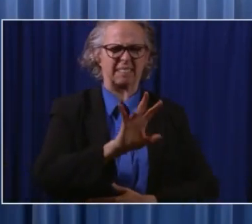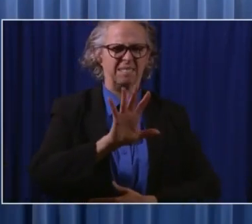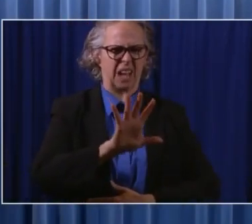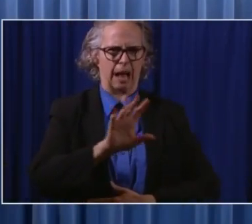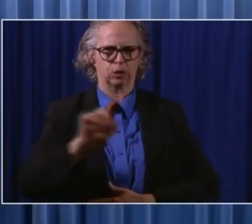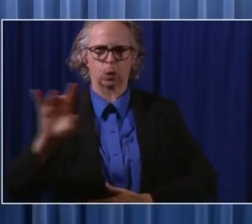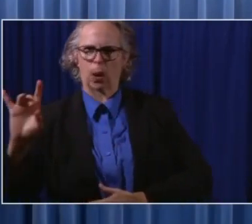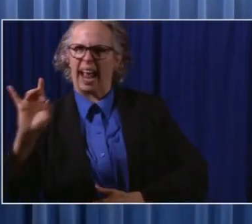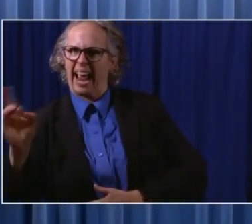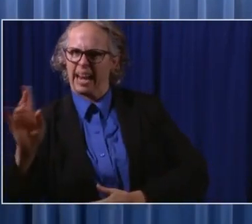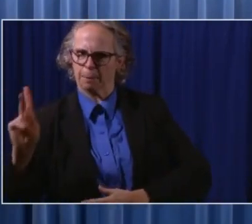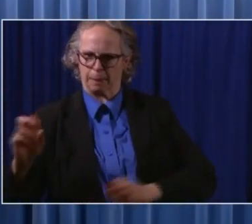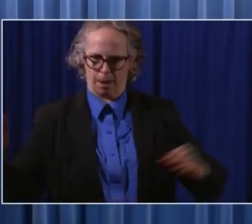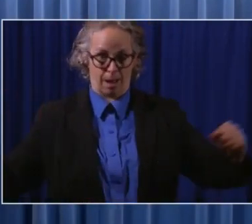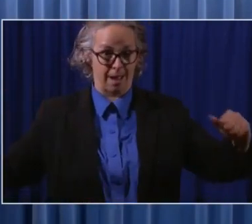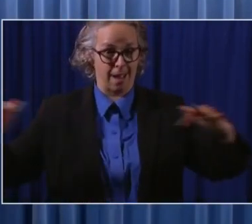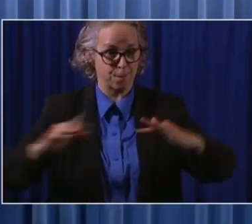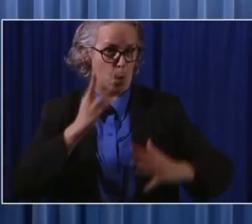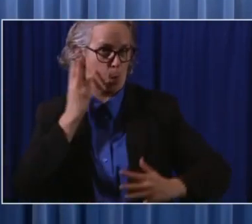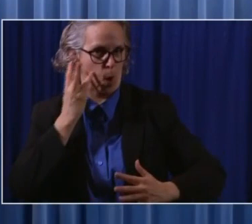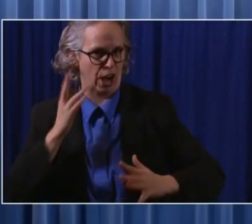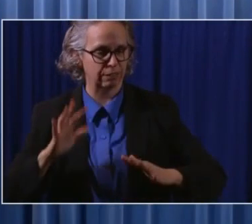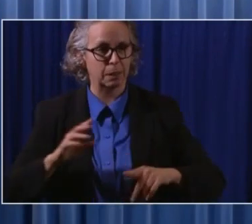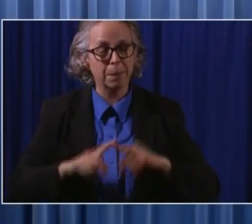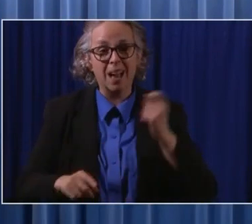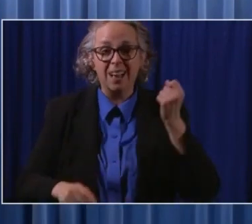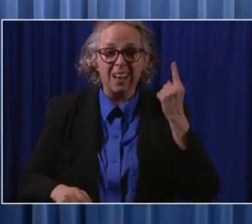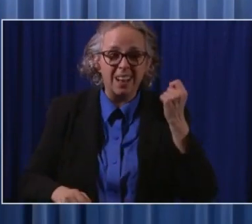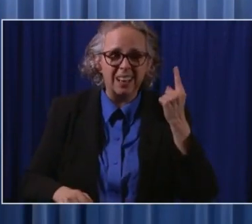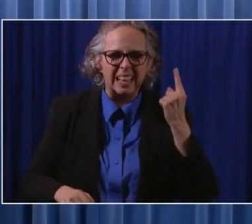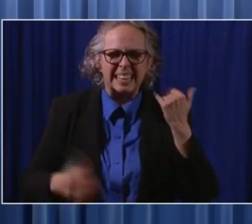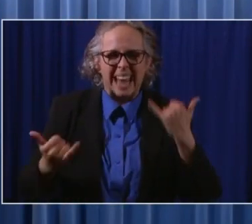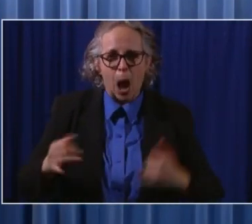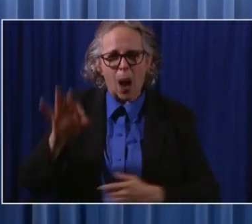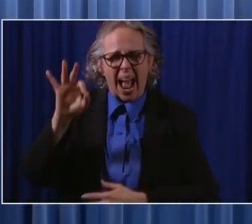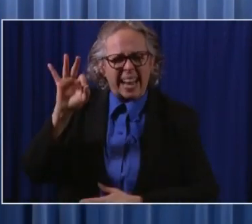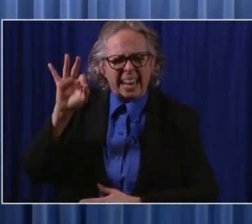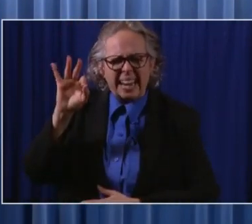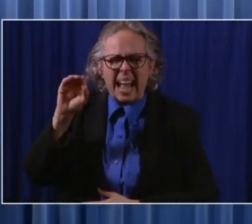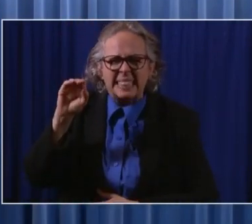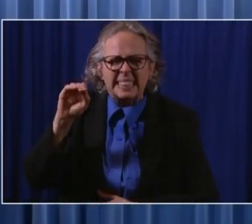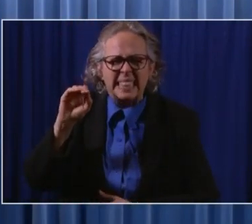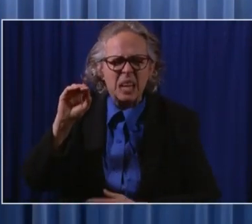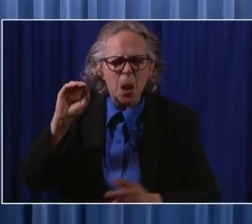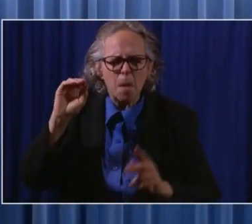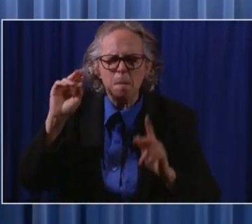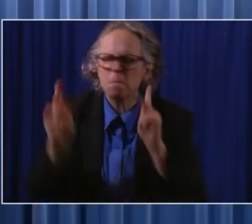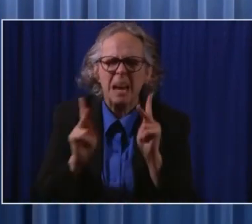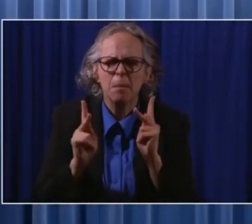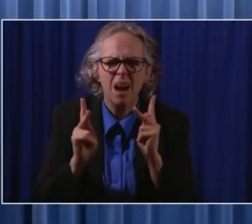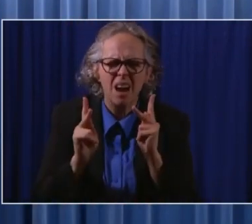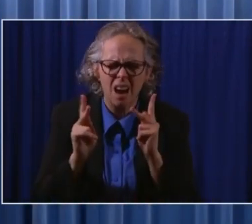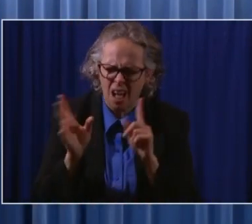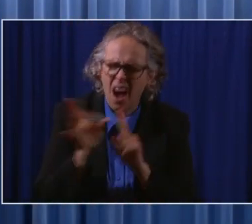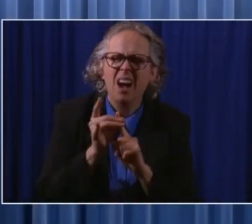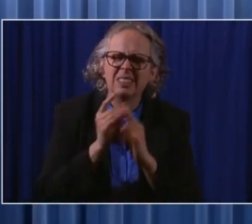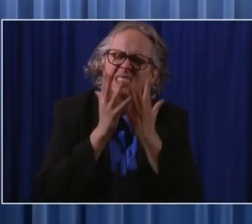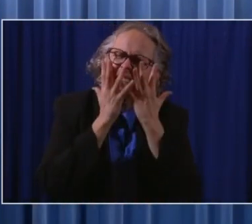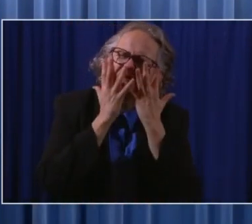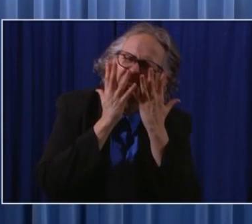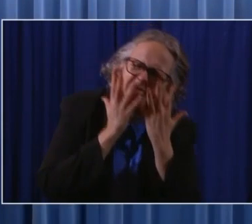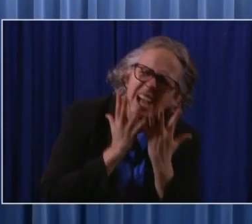to date, 90 people, this is just sad, 90 people have contracted the disease. All those people obviously were not at the